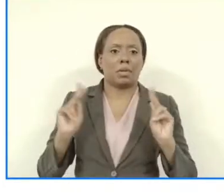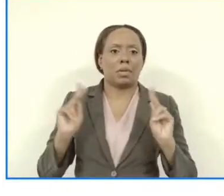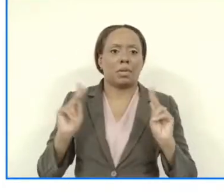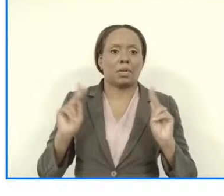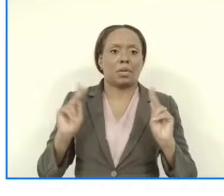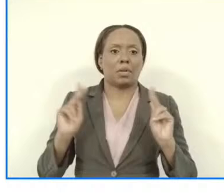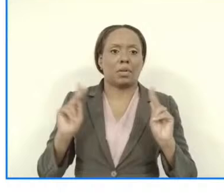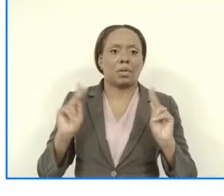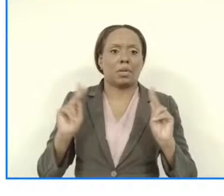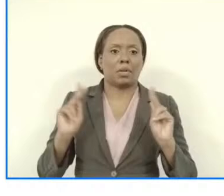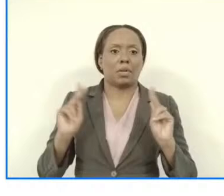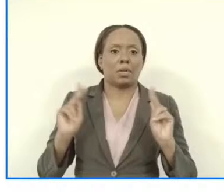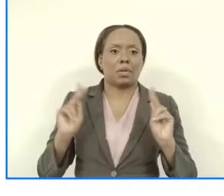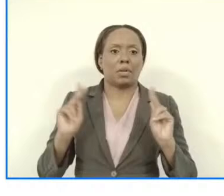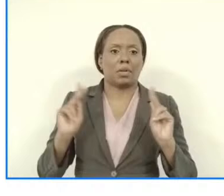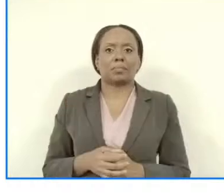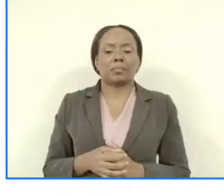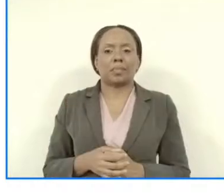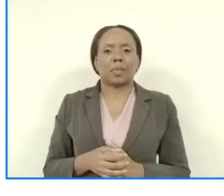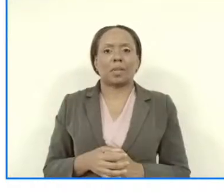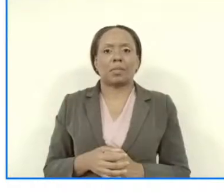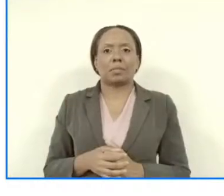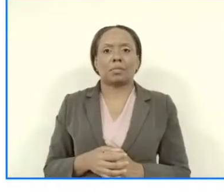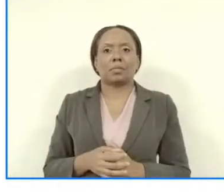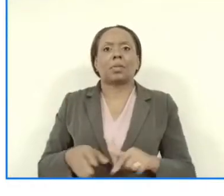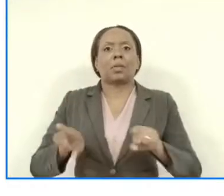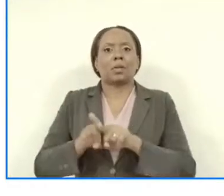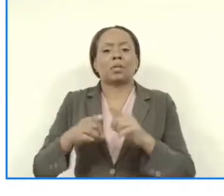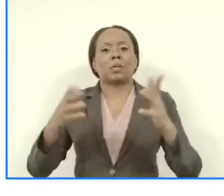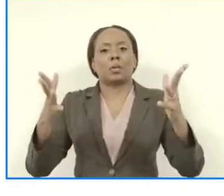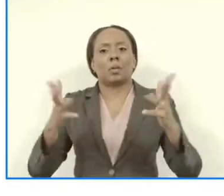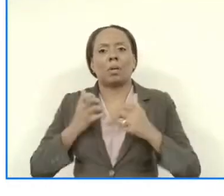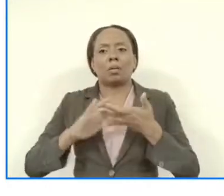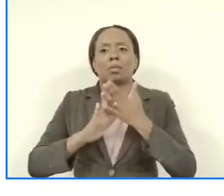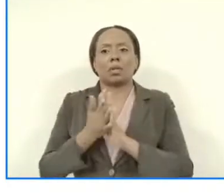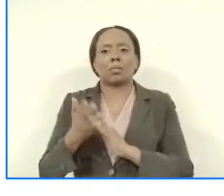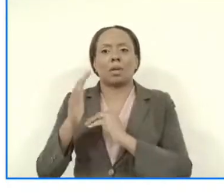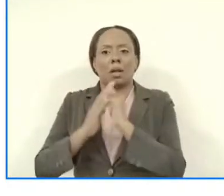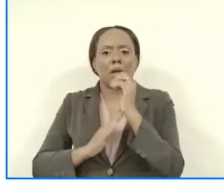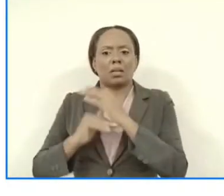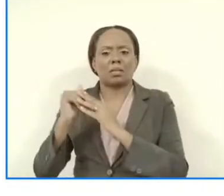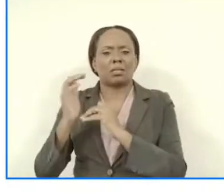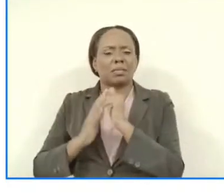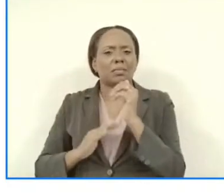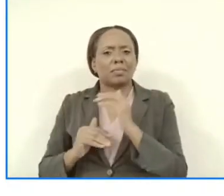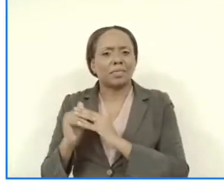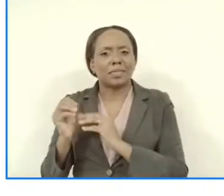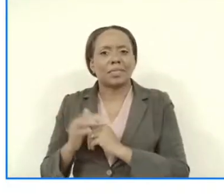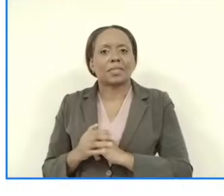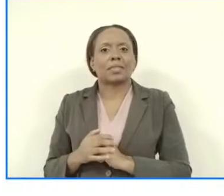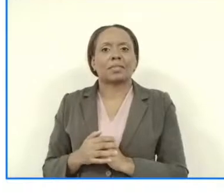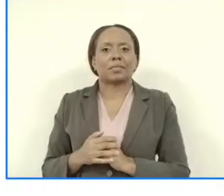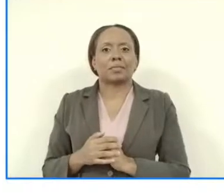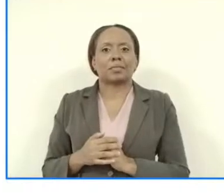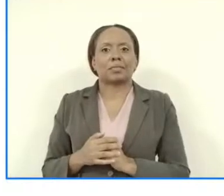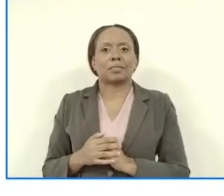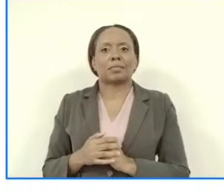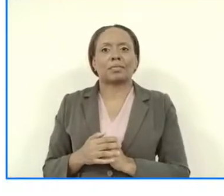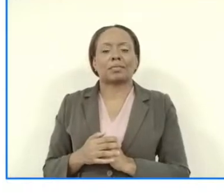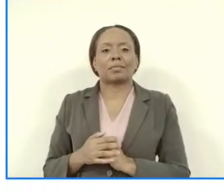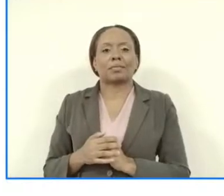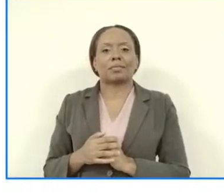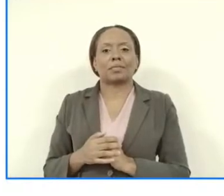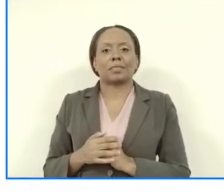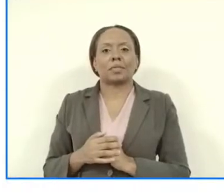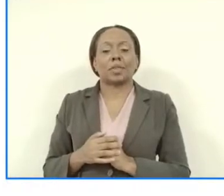affected, and to try to get you into some degree of comfort as quickly as we can. This is now about the people